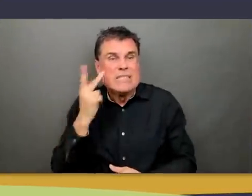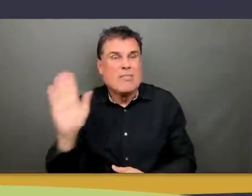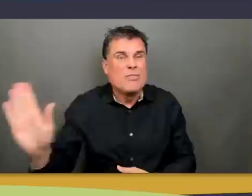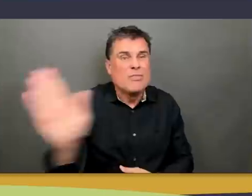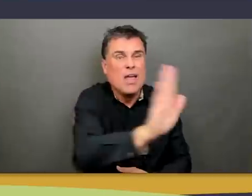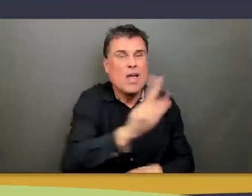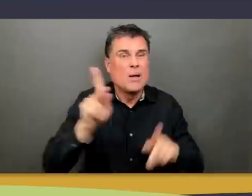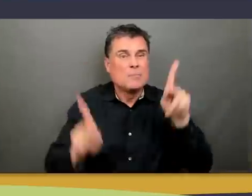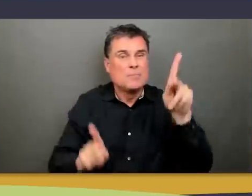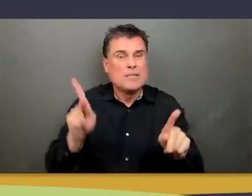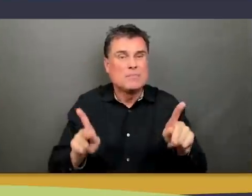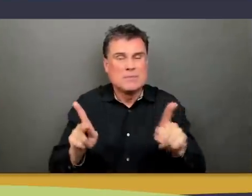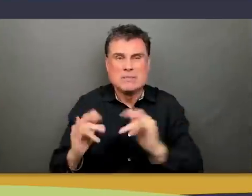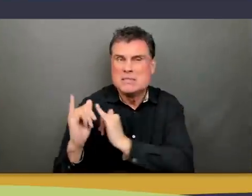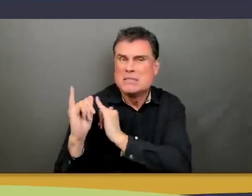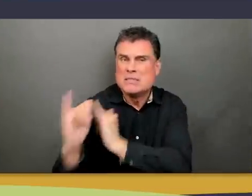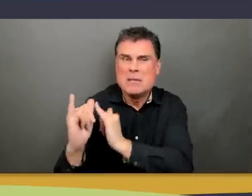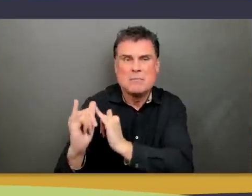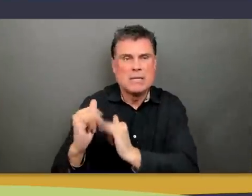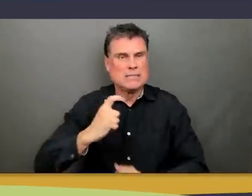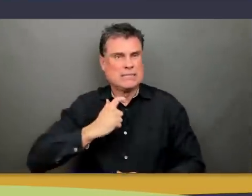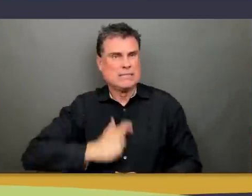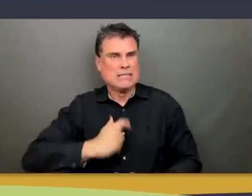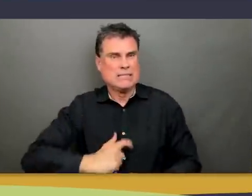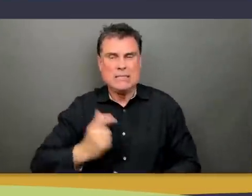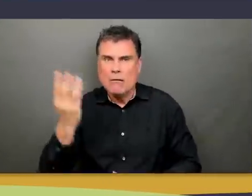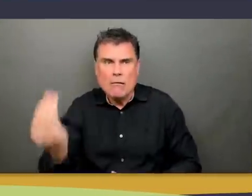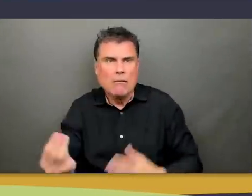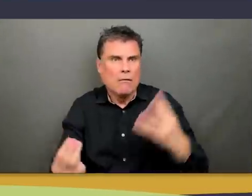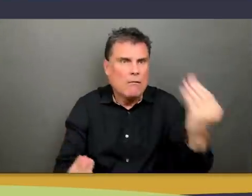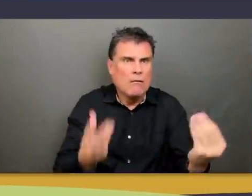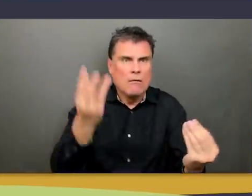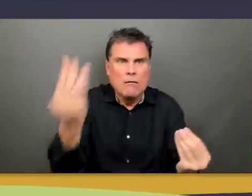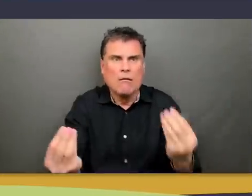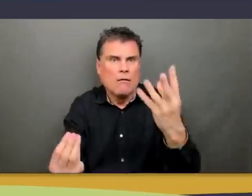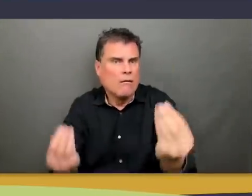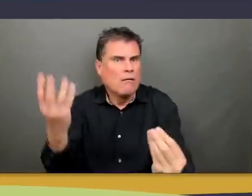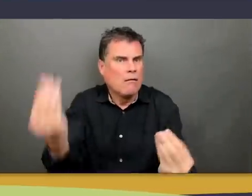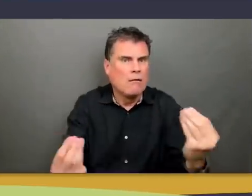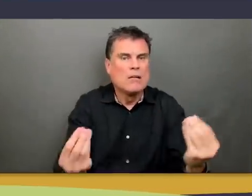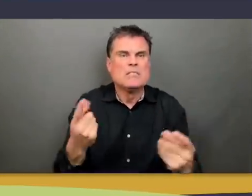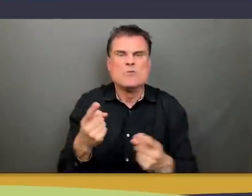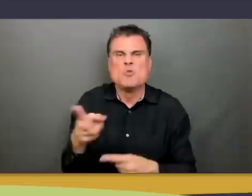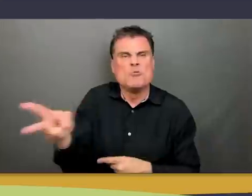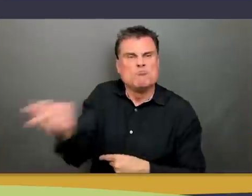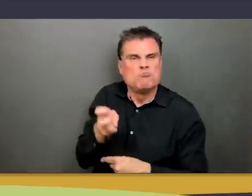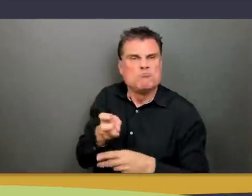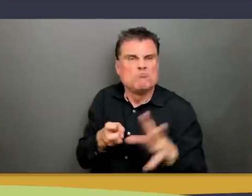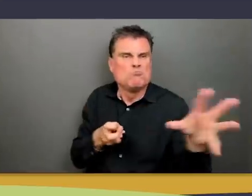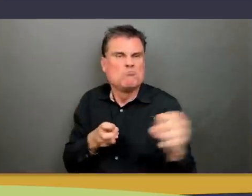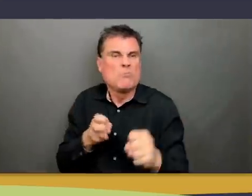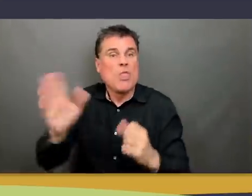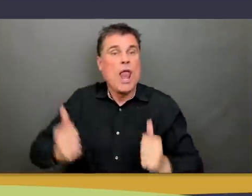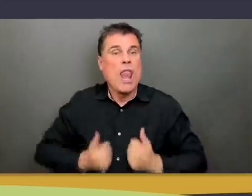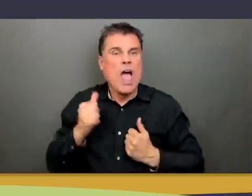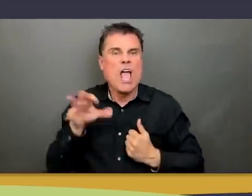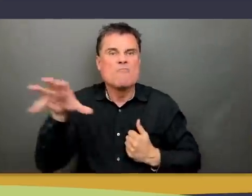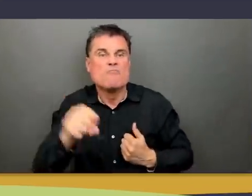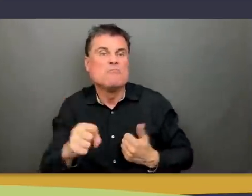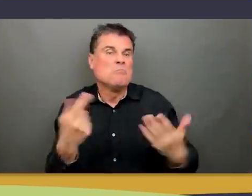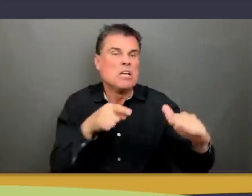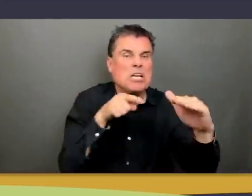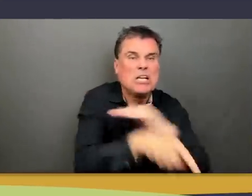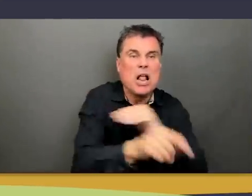barricades, from massage parlors, and their own beds. This is a prayer to whoever